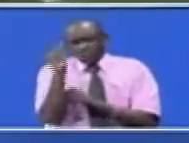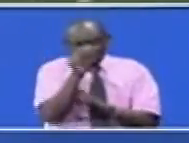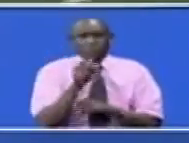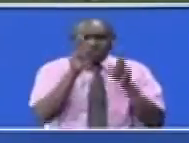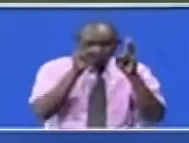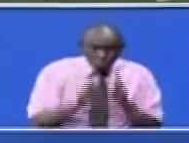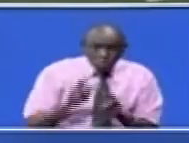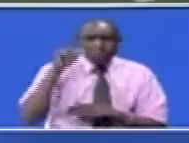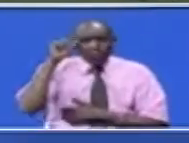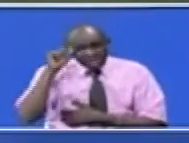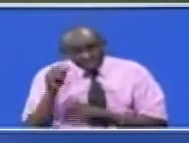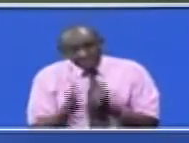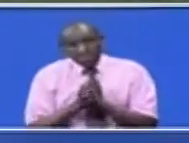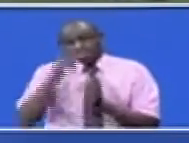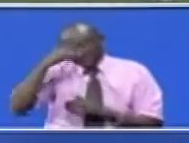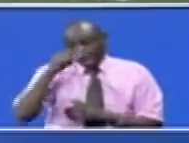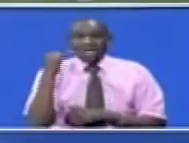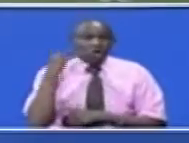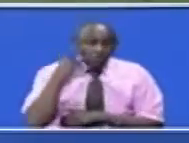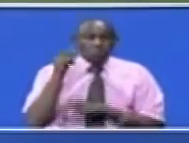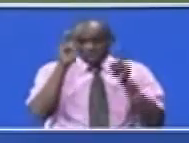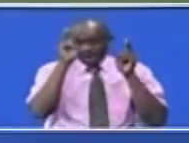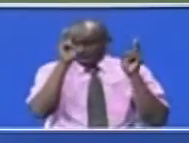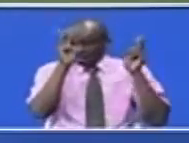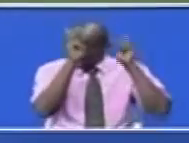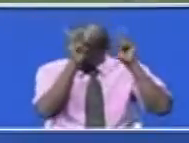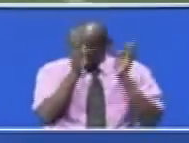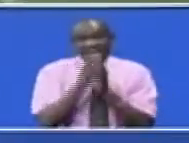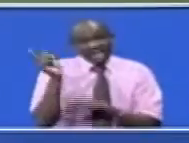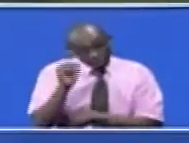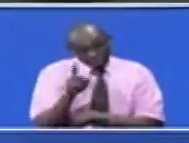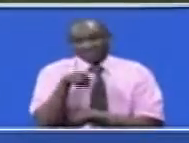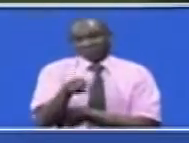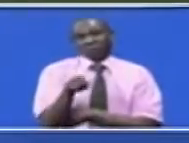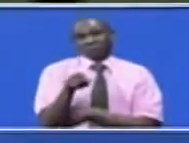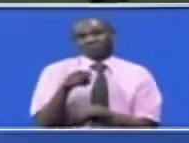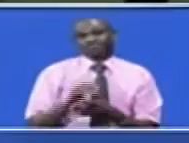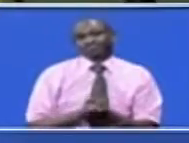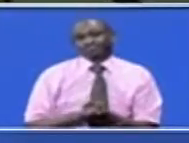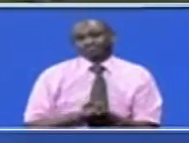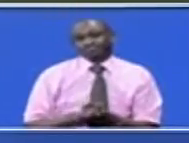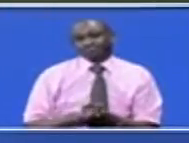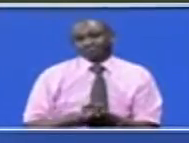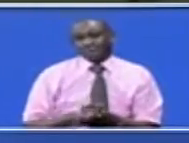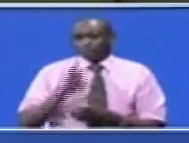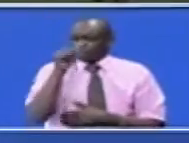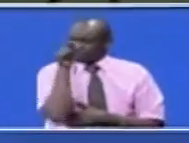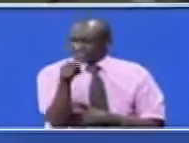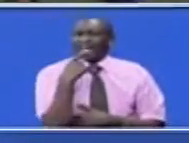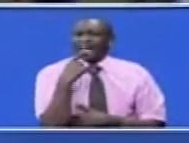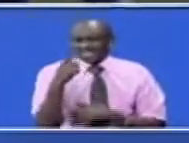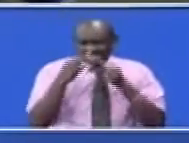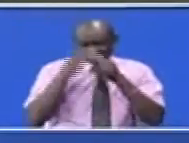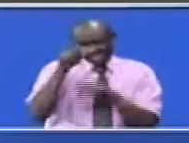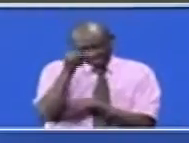Kisumu, Mombasa, Thika, Nakuru, Kakamega, and Nairobi for the last 5 weeks. Out of the